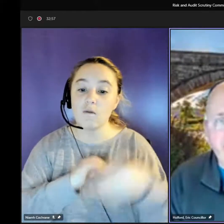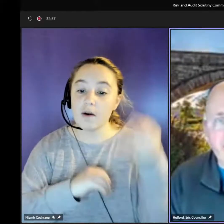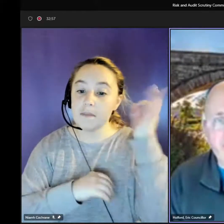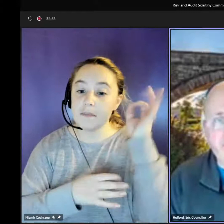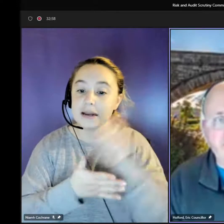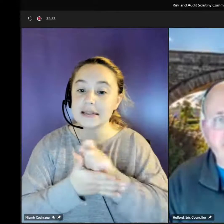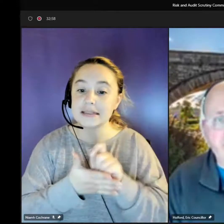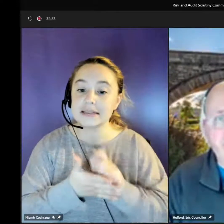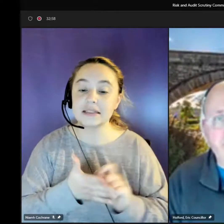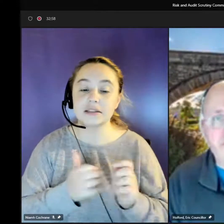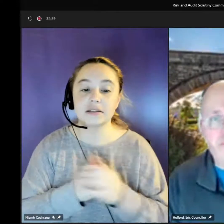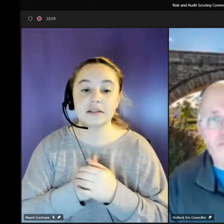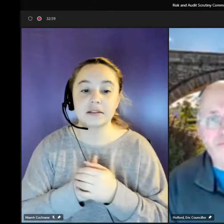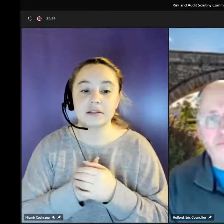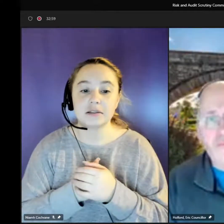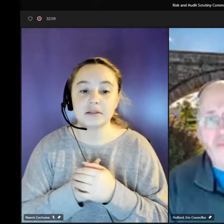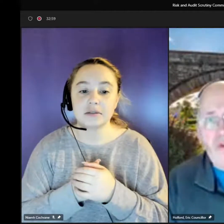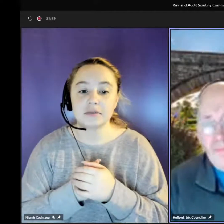last meeting?